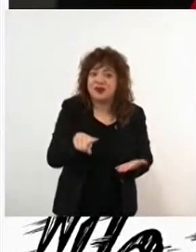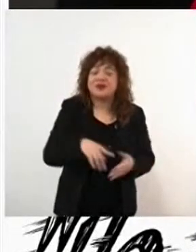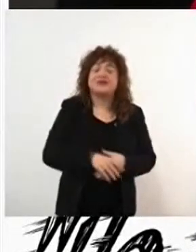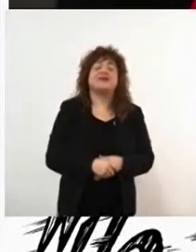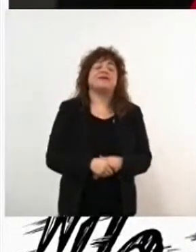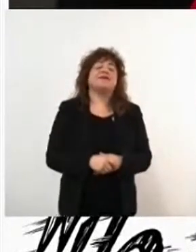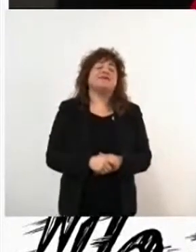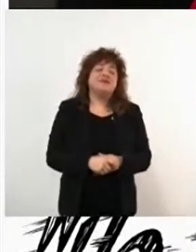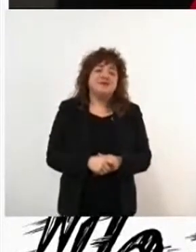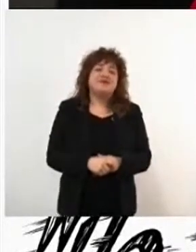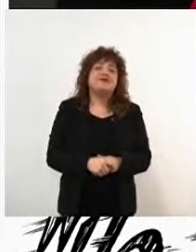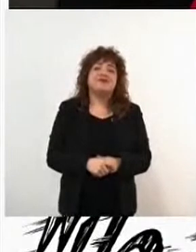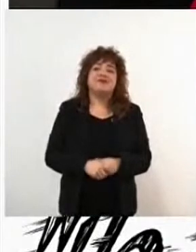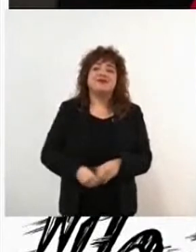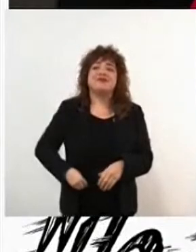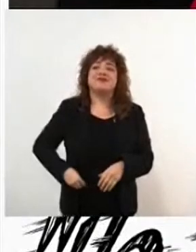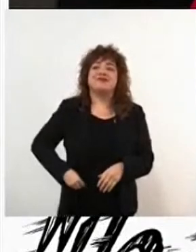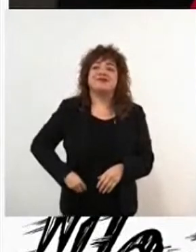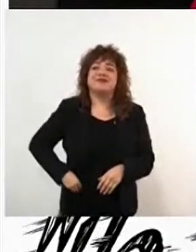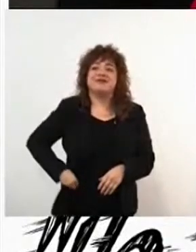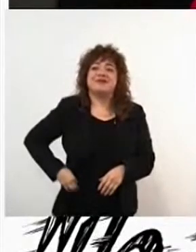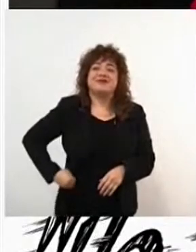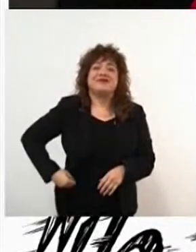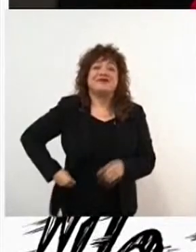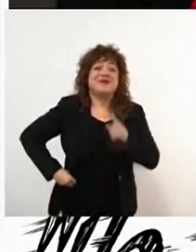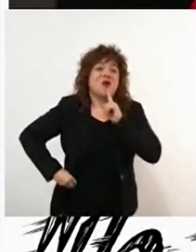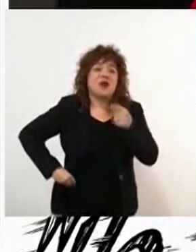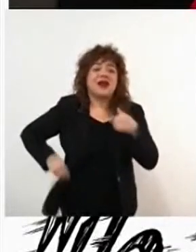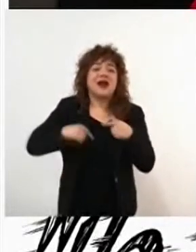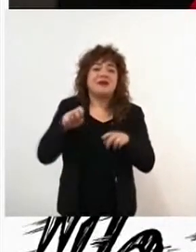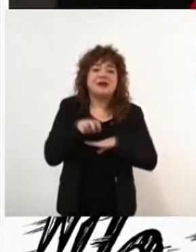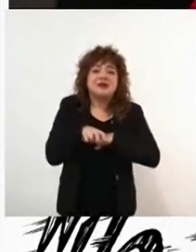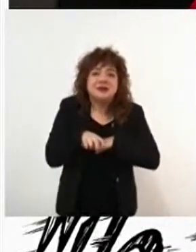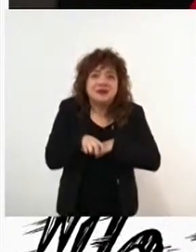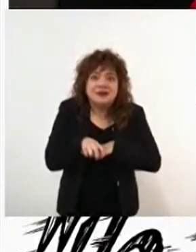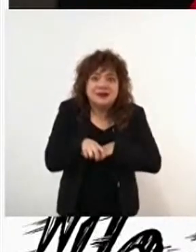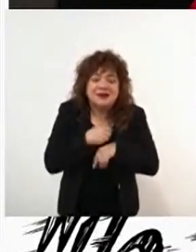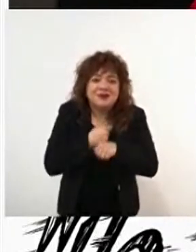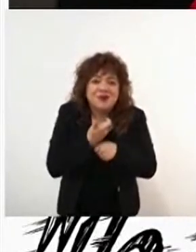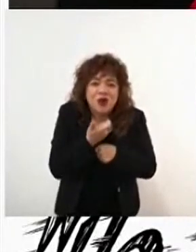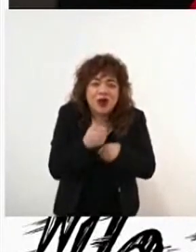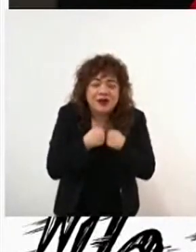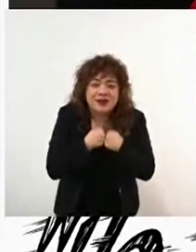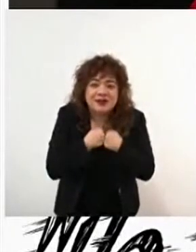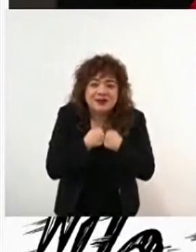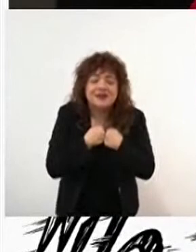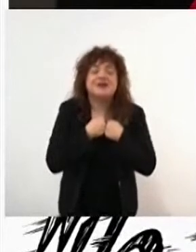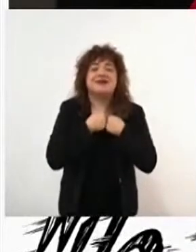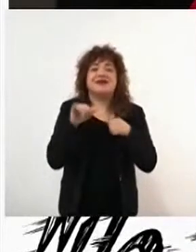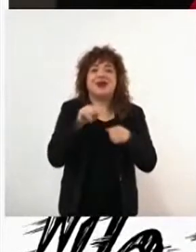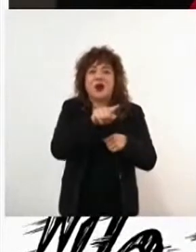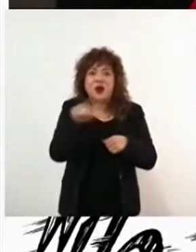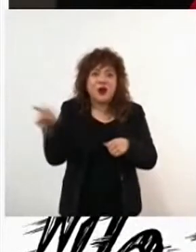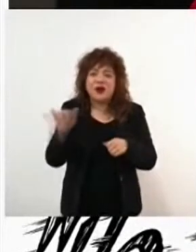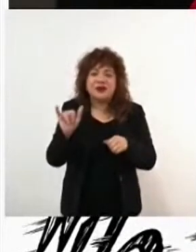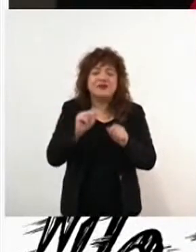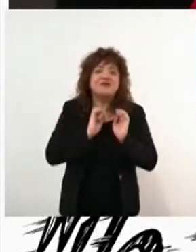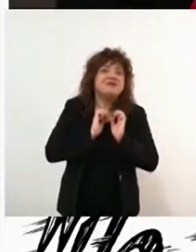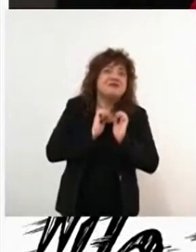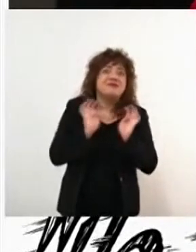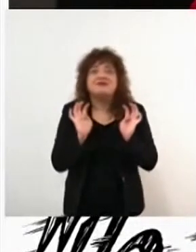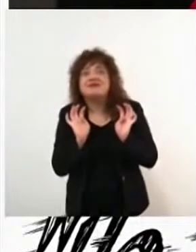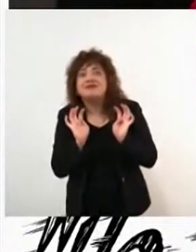just at the edge of my seat, like you and the rest of them, and it's incredible what the whole